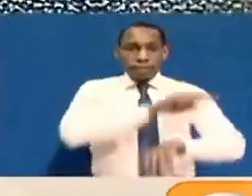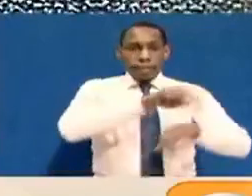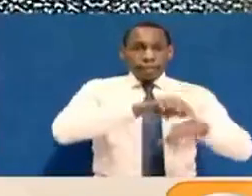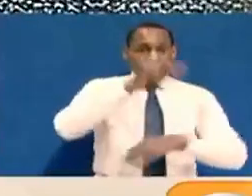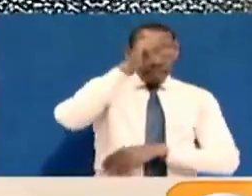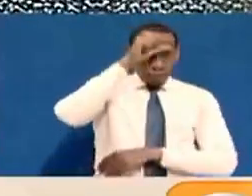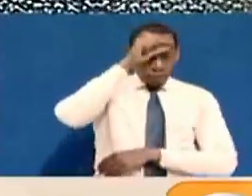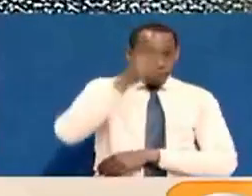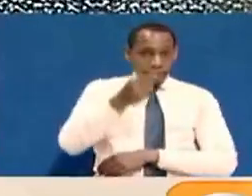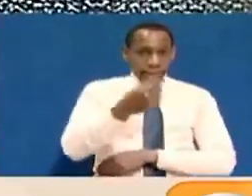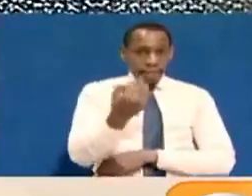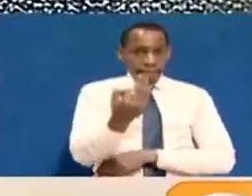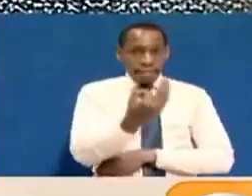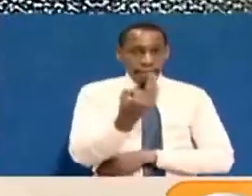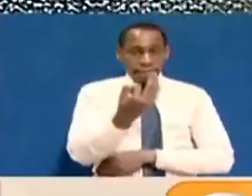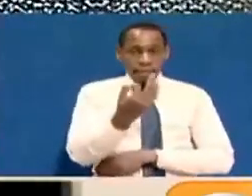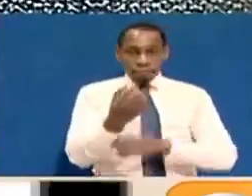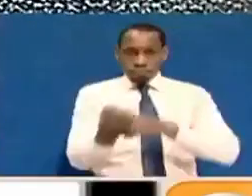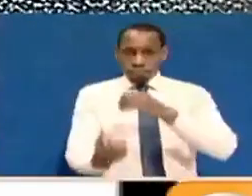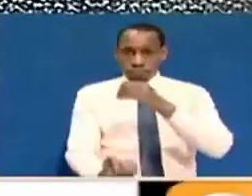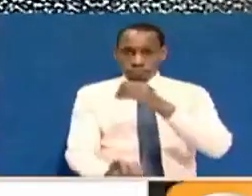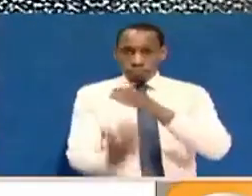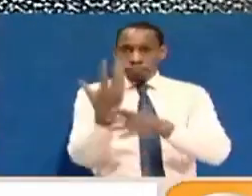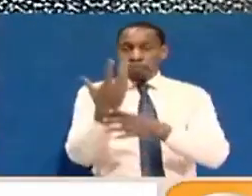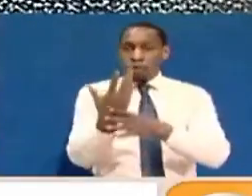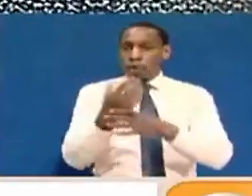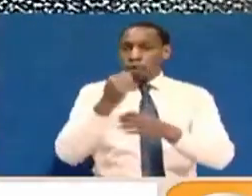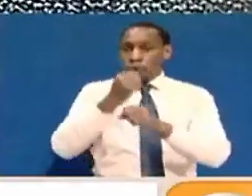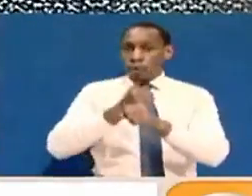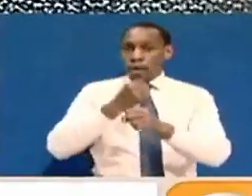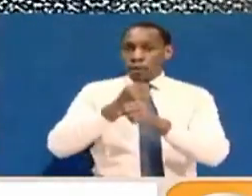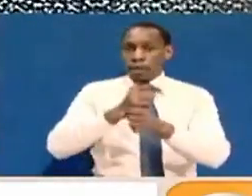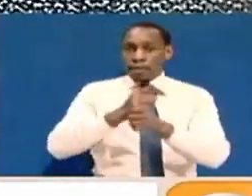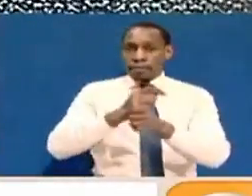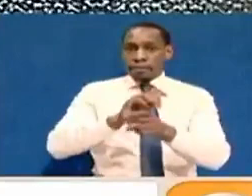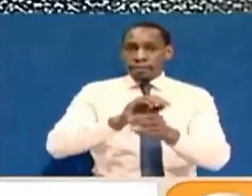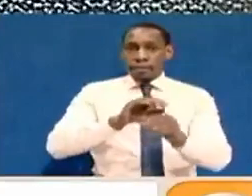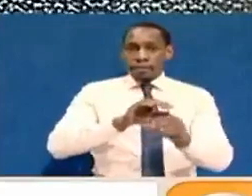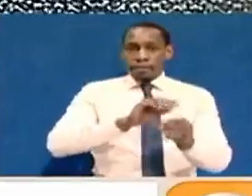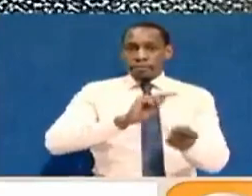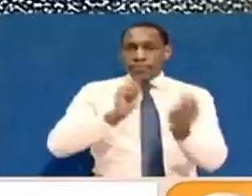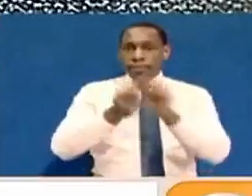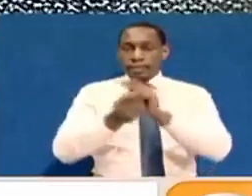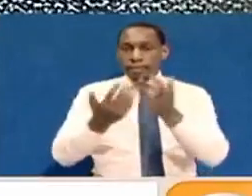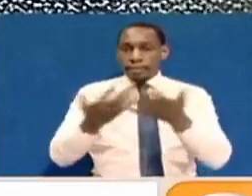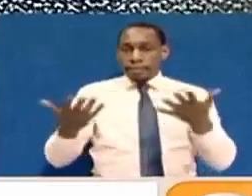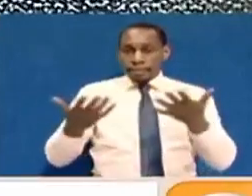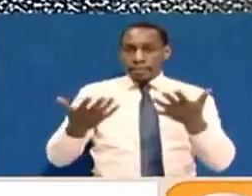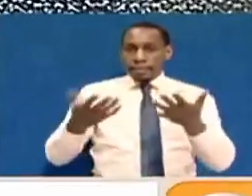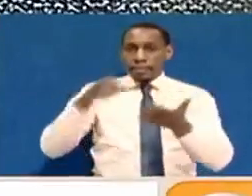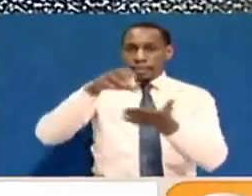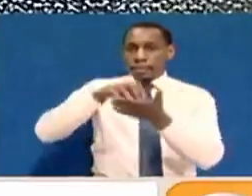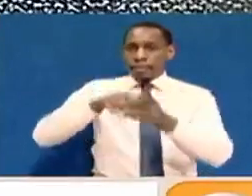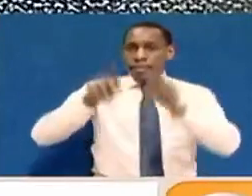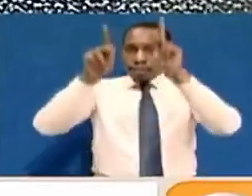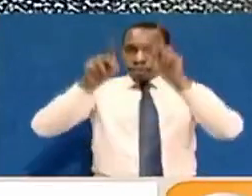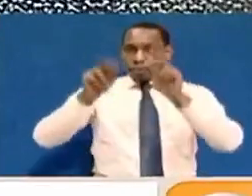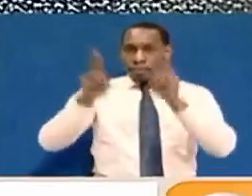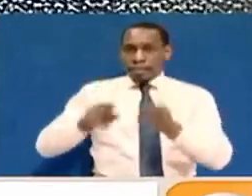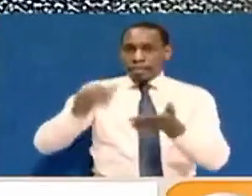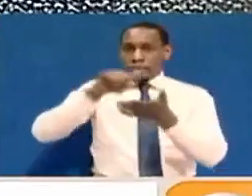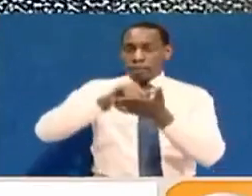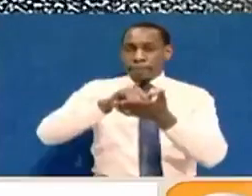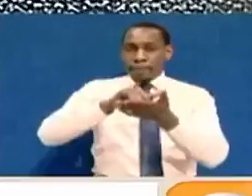Government will in March ground break or break ground for a transit cargo shed at the Kisumu International Airport